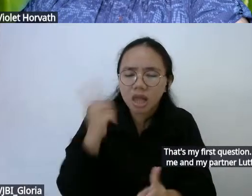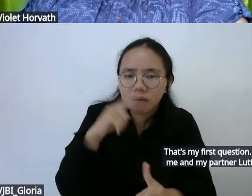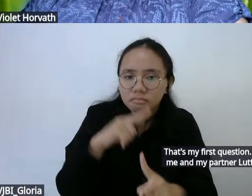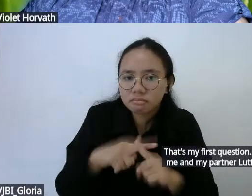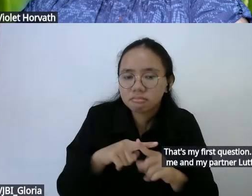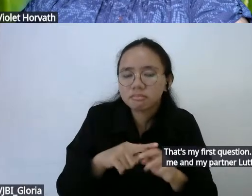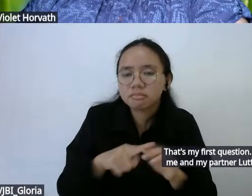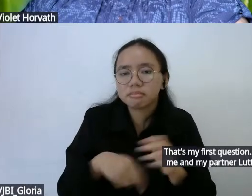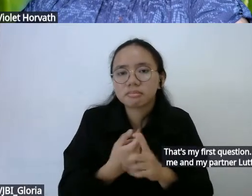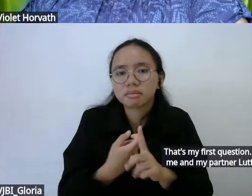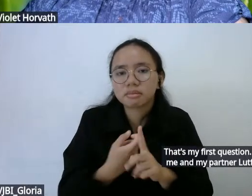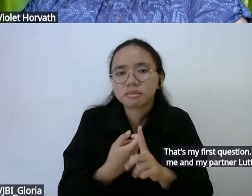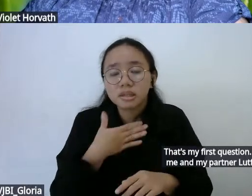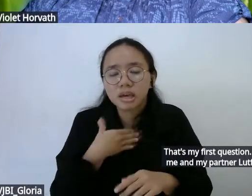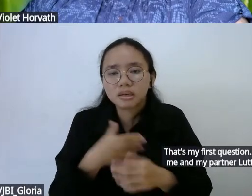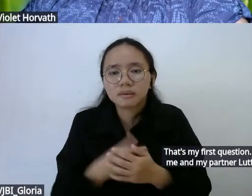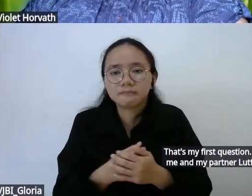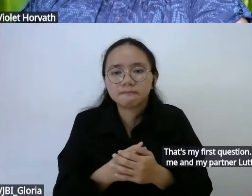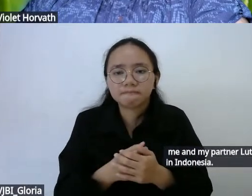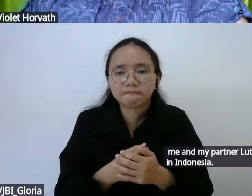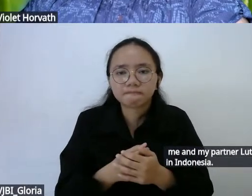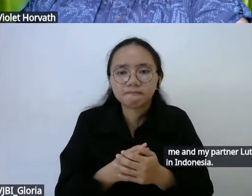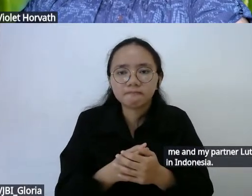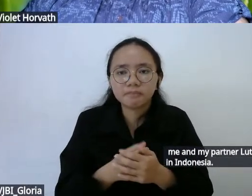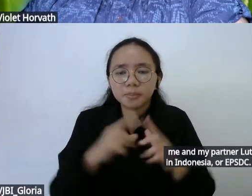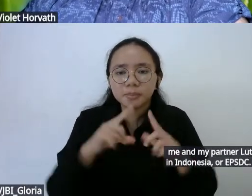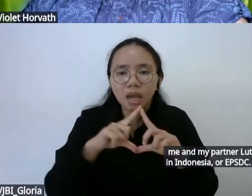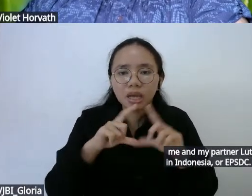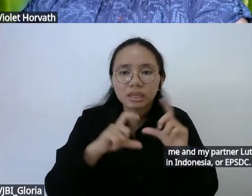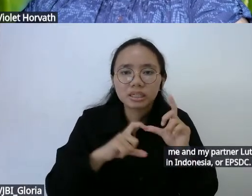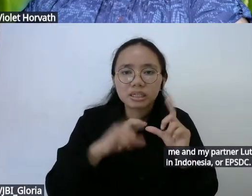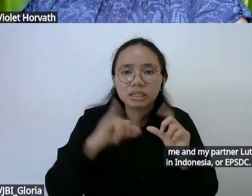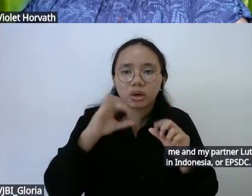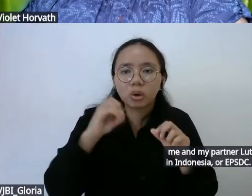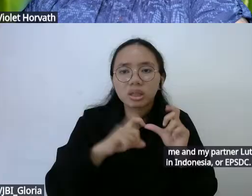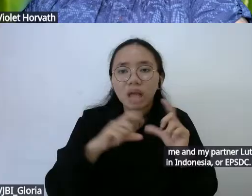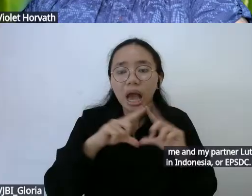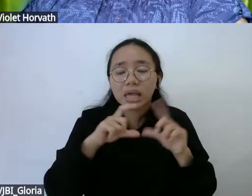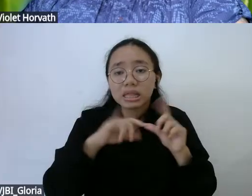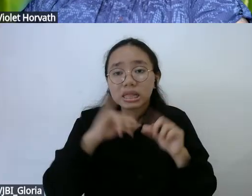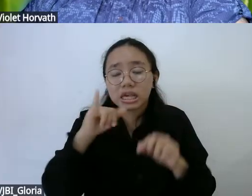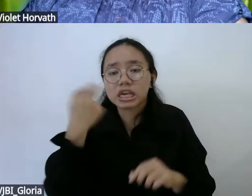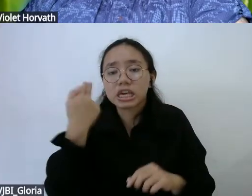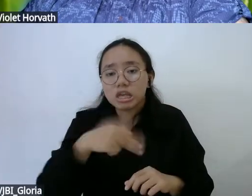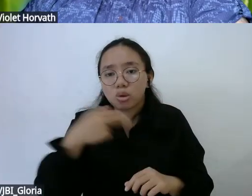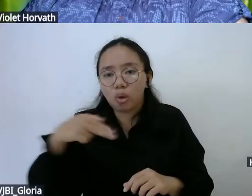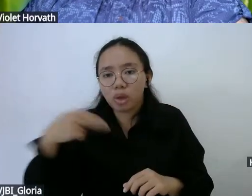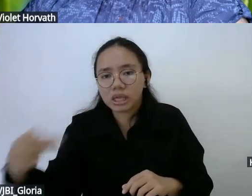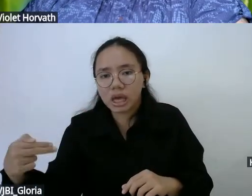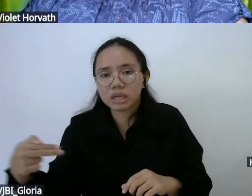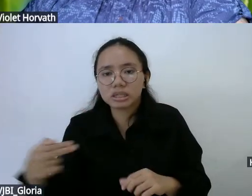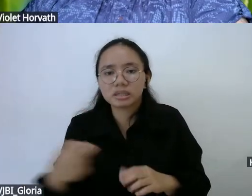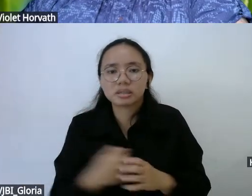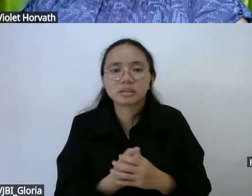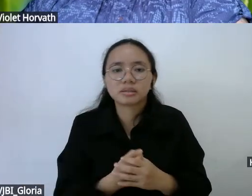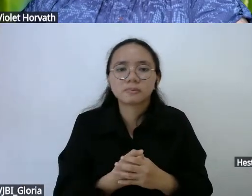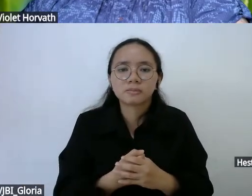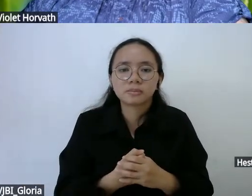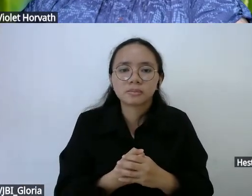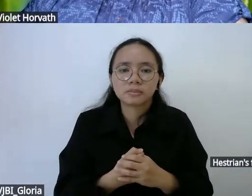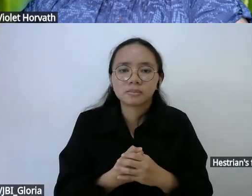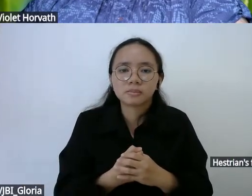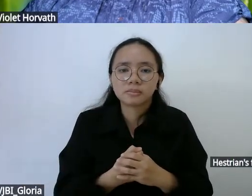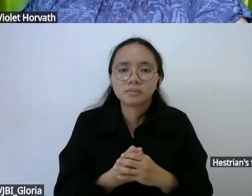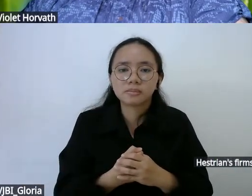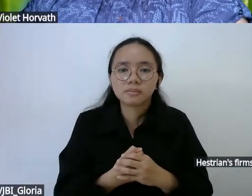Social Worker with Disability in Indonesia, or APSDC, has just forms for this year's. Maybe you can give us